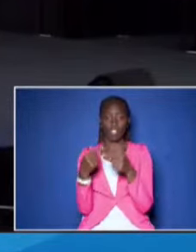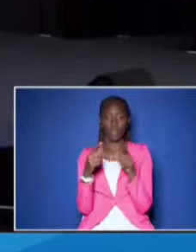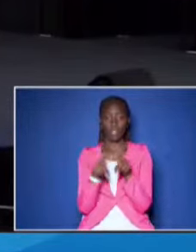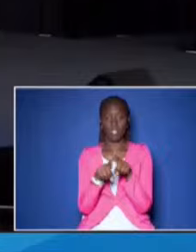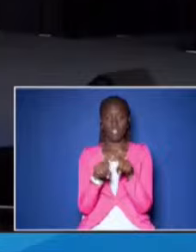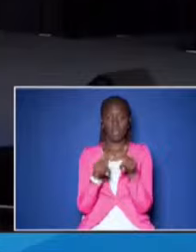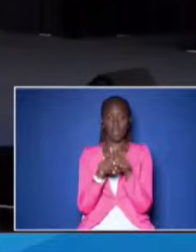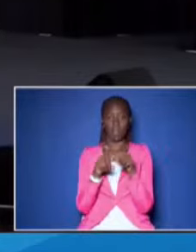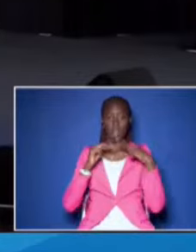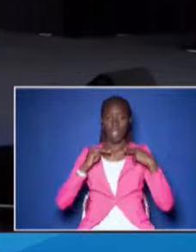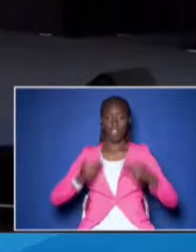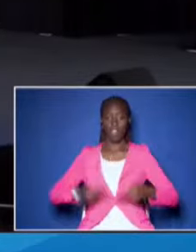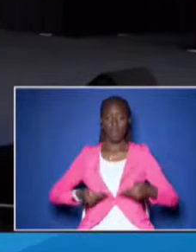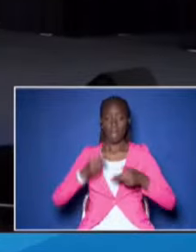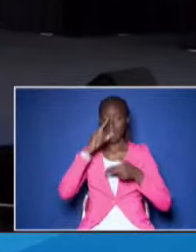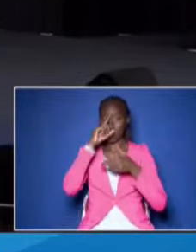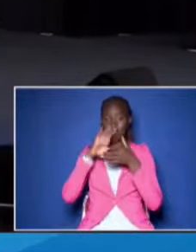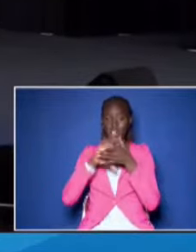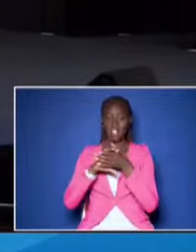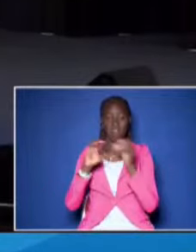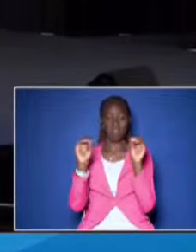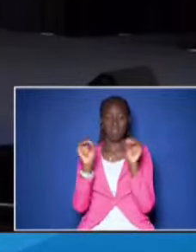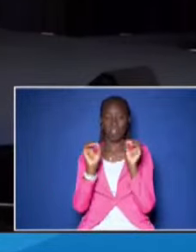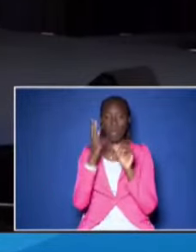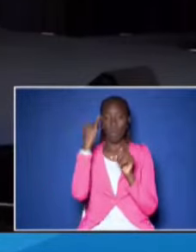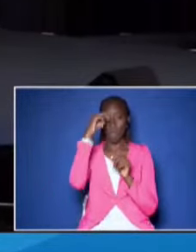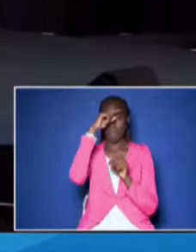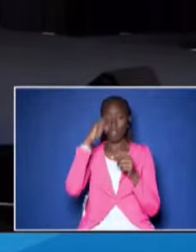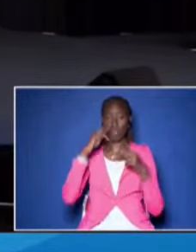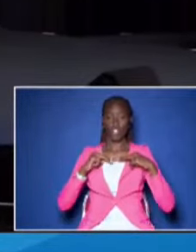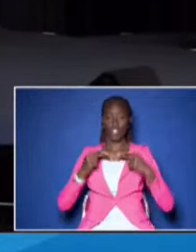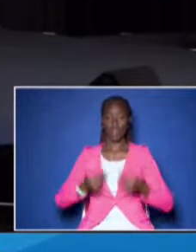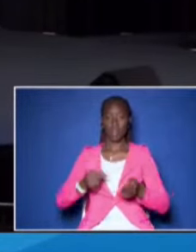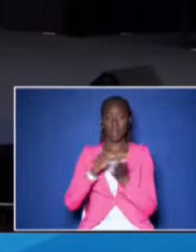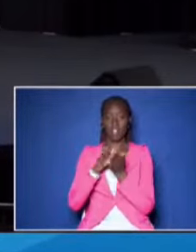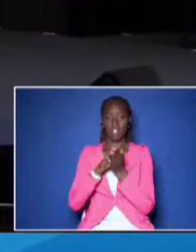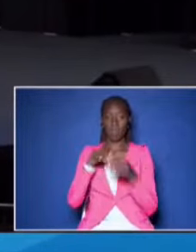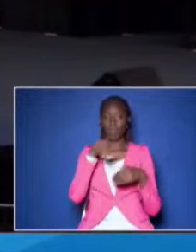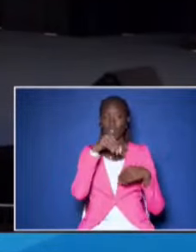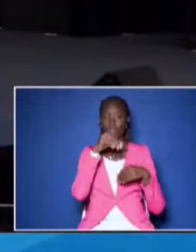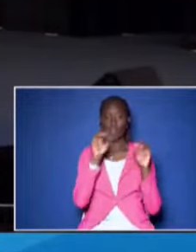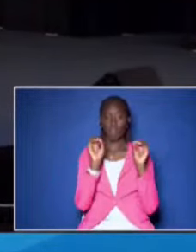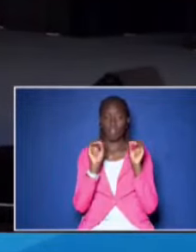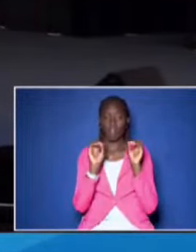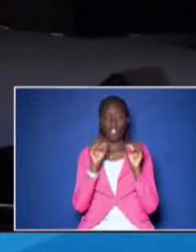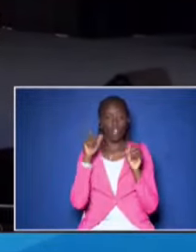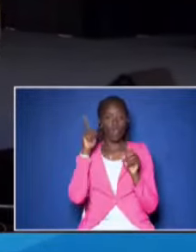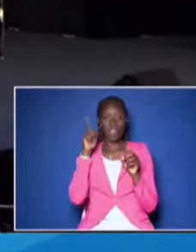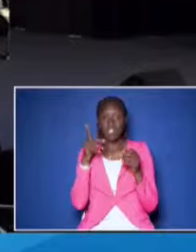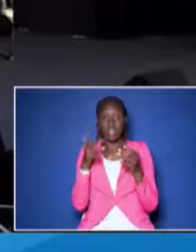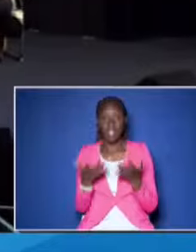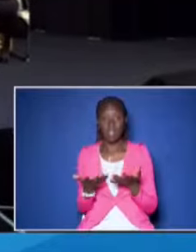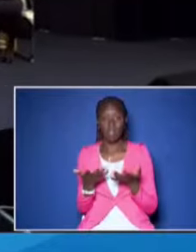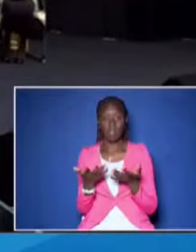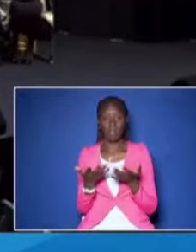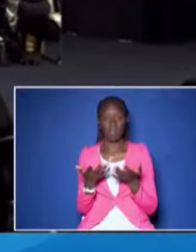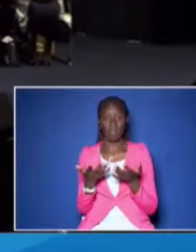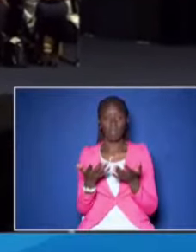man because he cannot keep your soul are you listening to